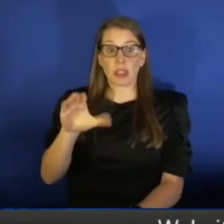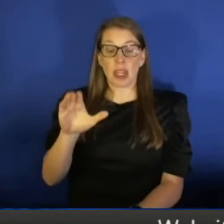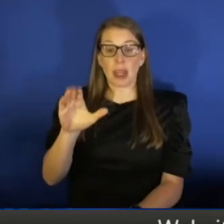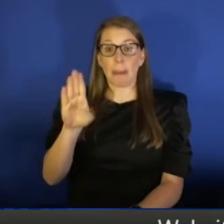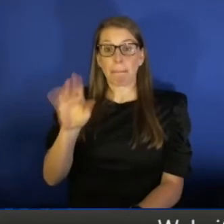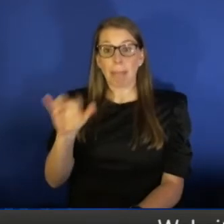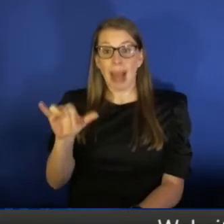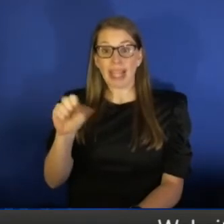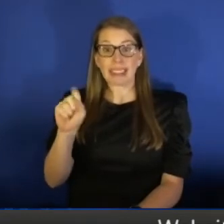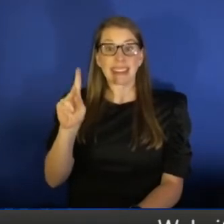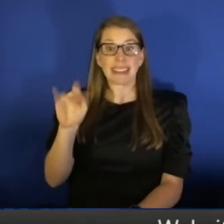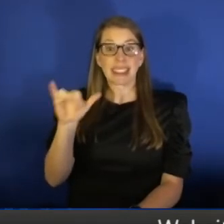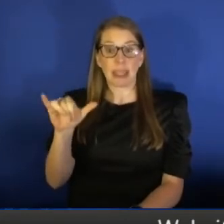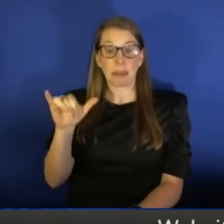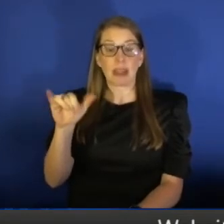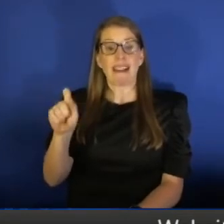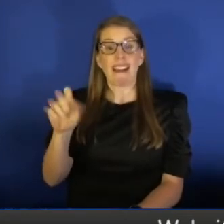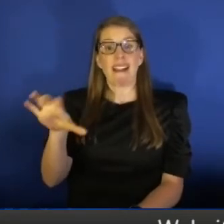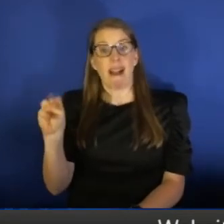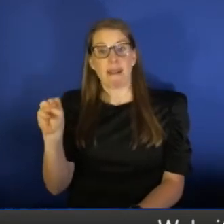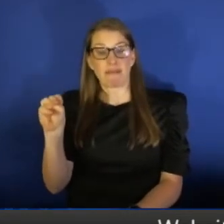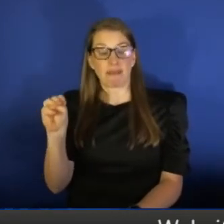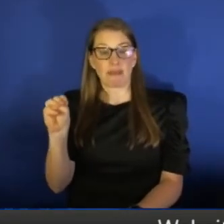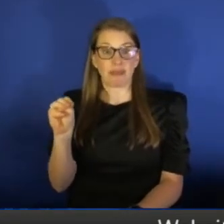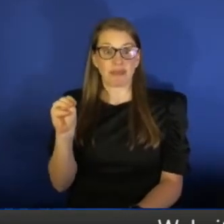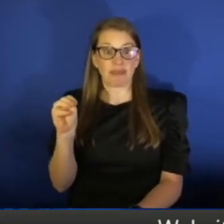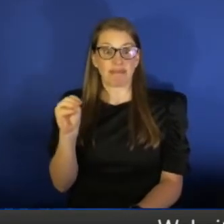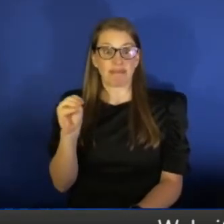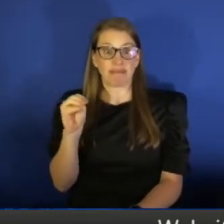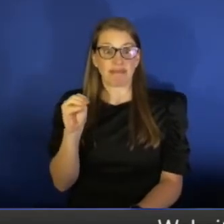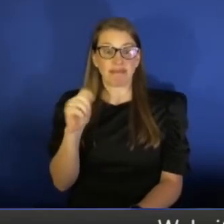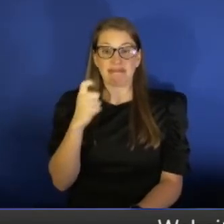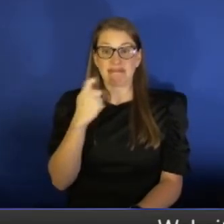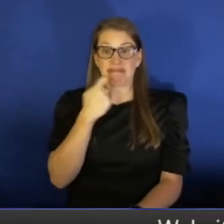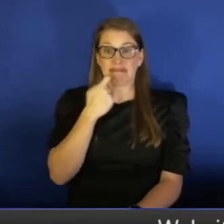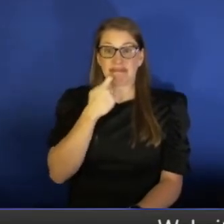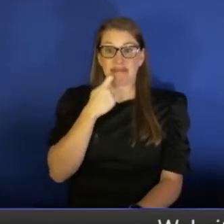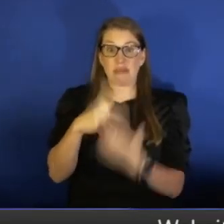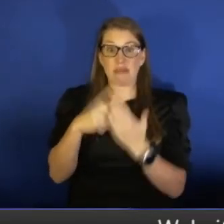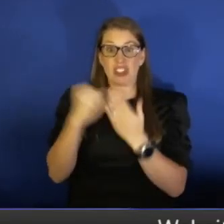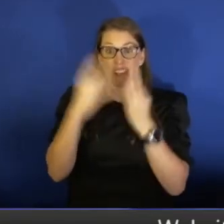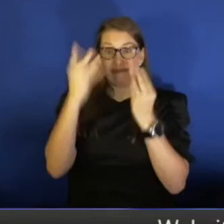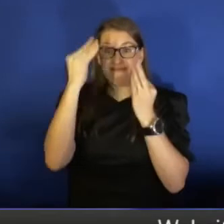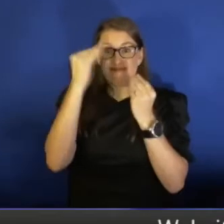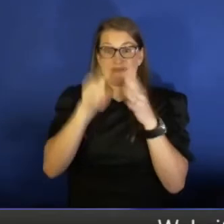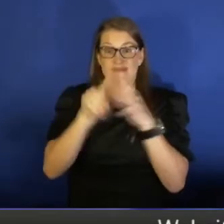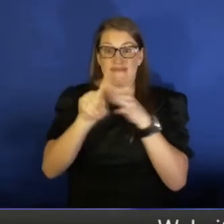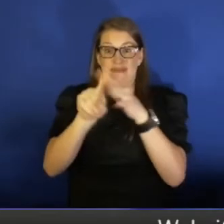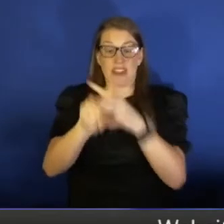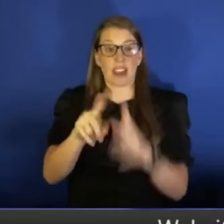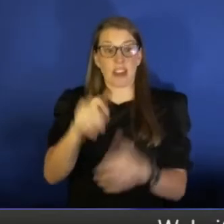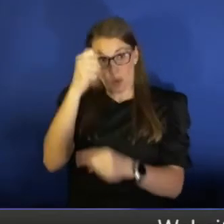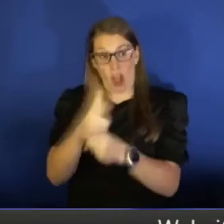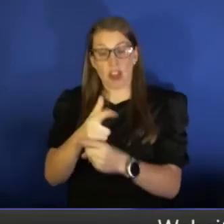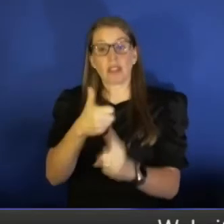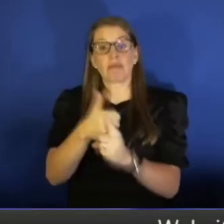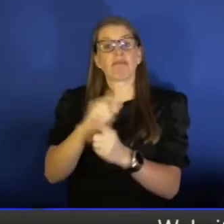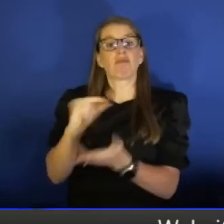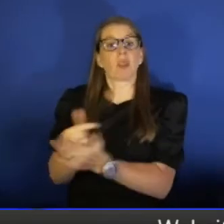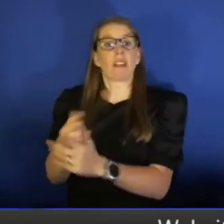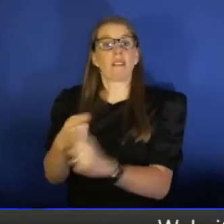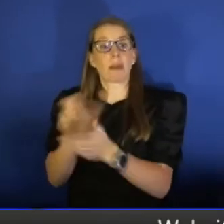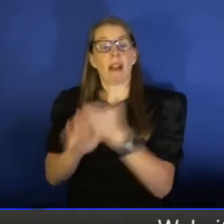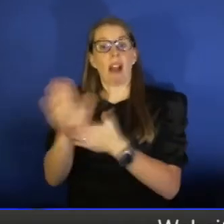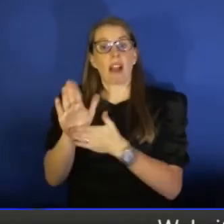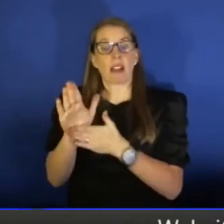my crazy latest projects that have been pent up in my head for the last 5 to 10 years. And I would like to add to that, his brother, when he graduated from college, turned to us and